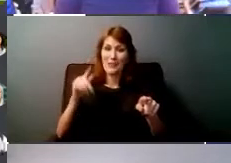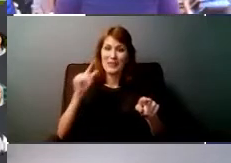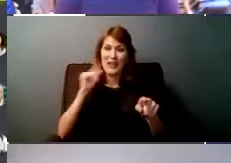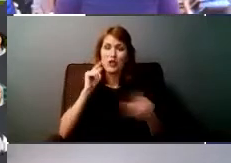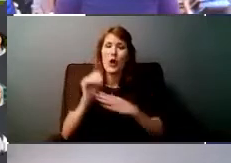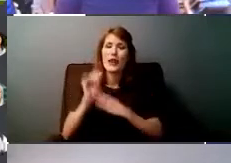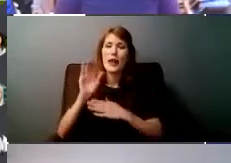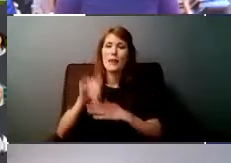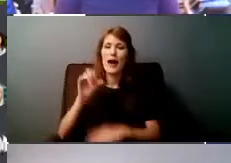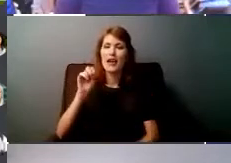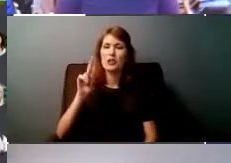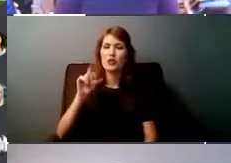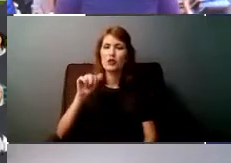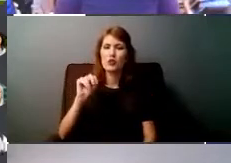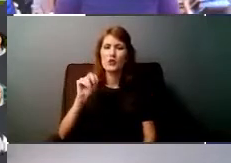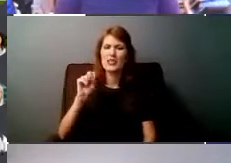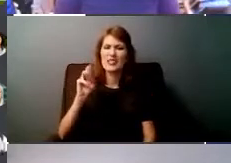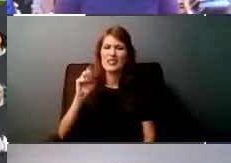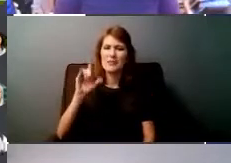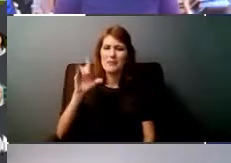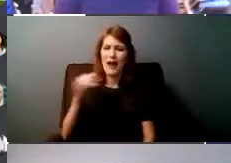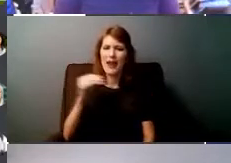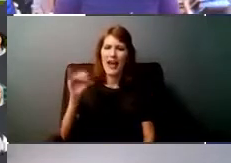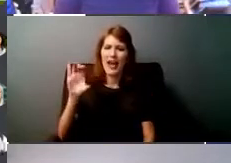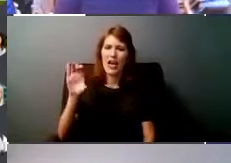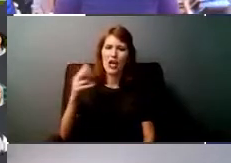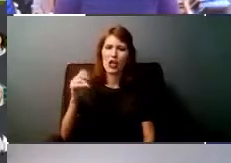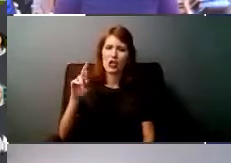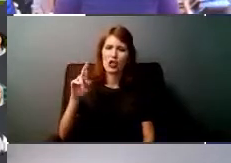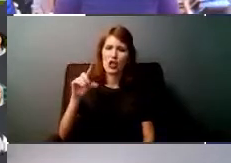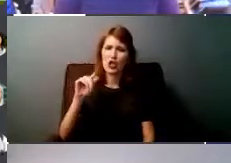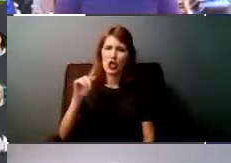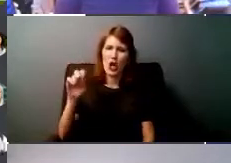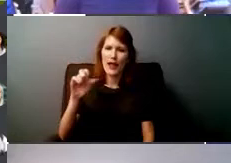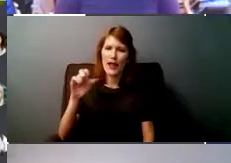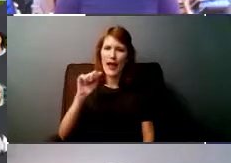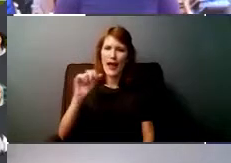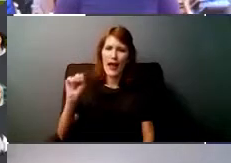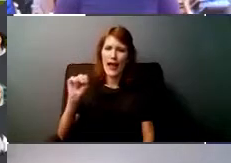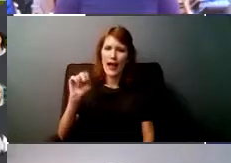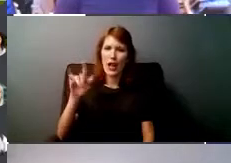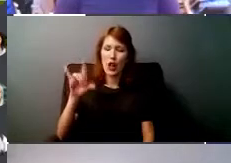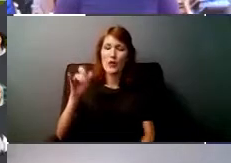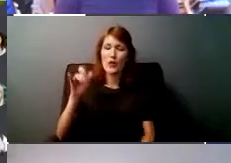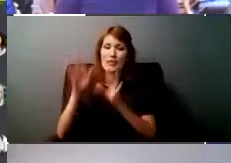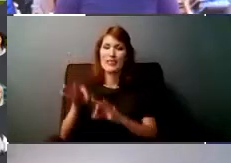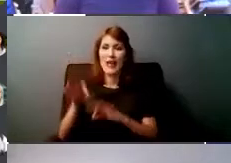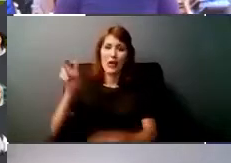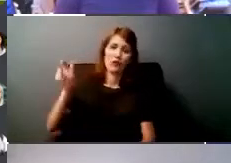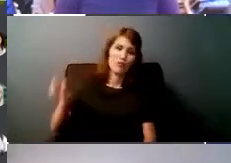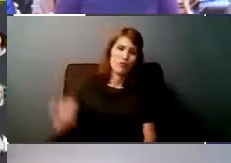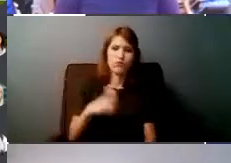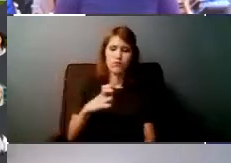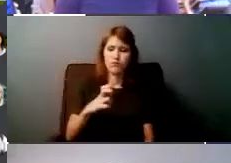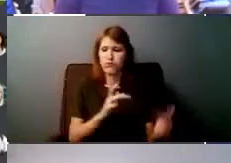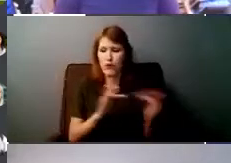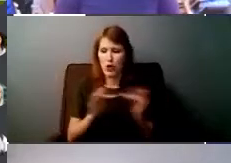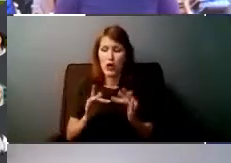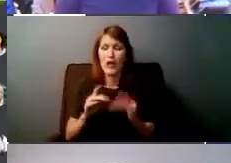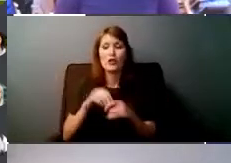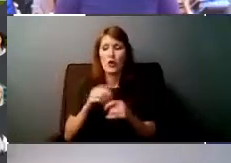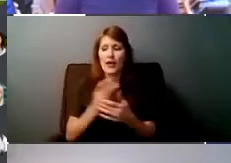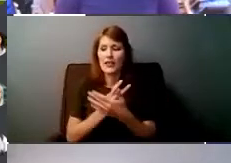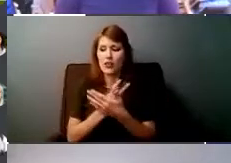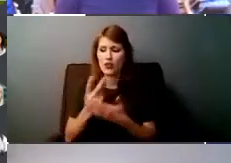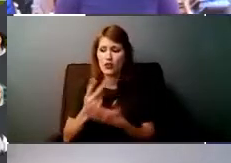Smiley and Charlotte Ann Lucas, decided to move it online. And so, in just 2 weeks, they turned